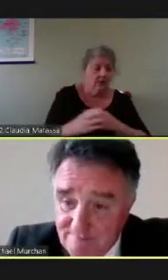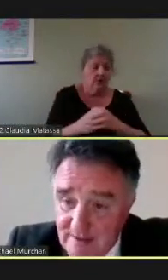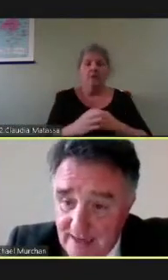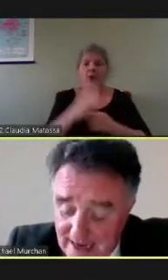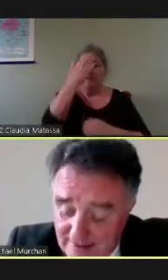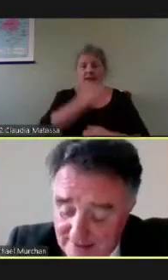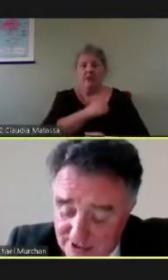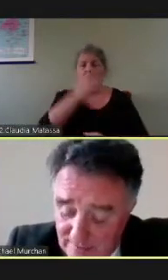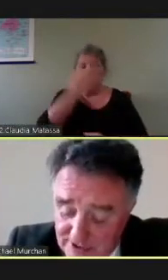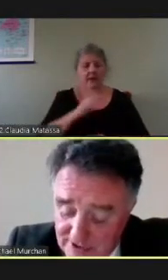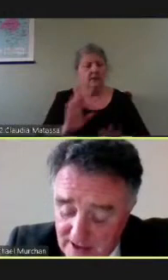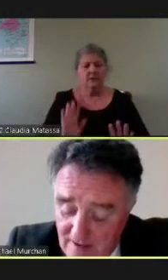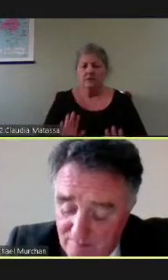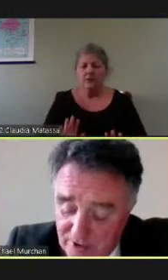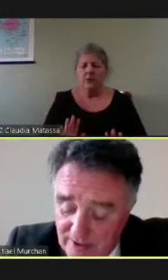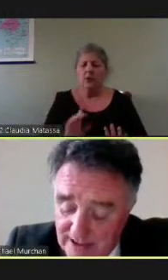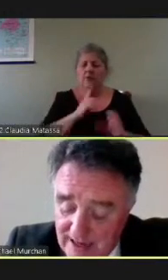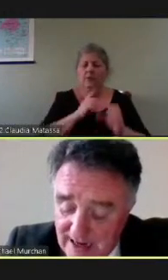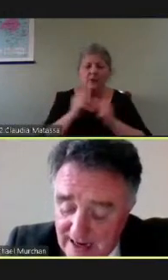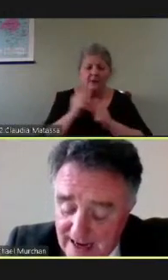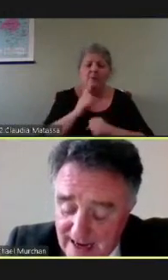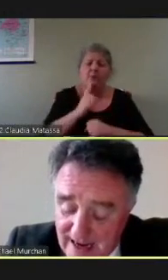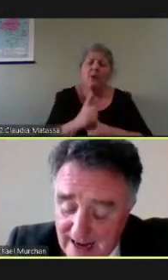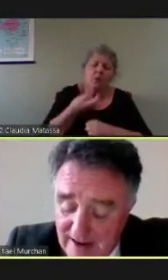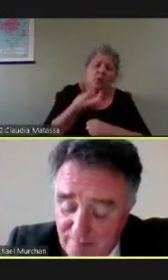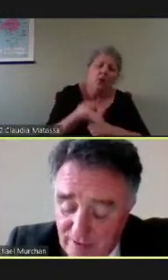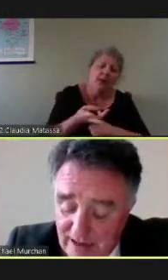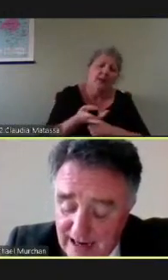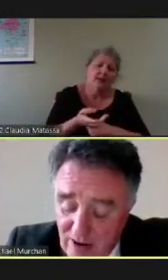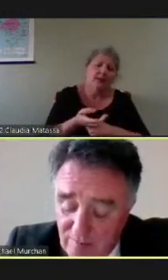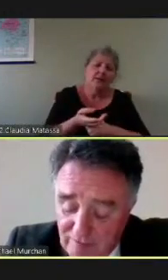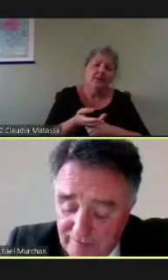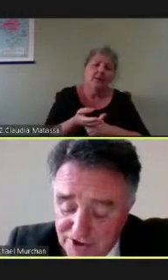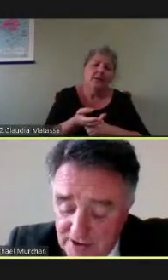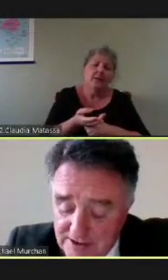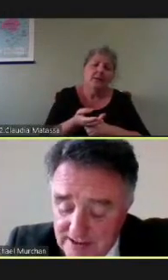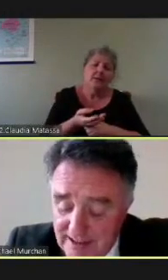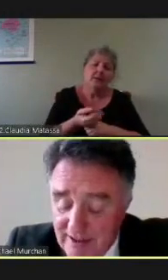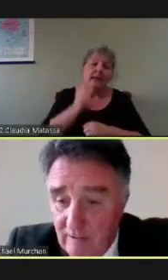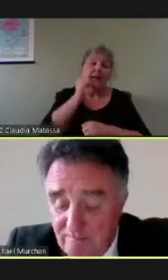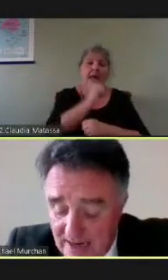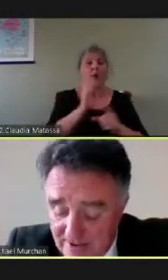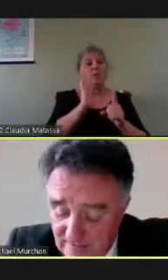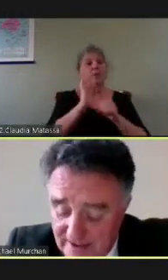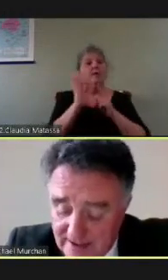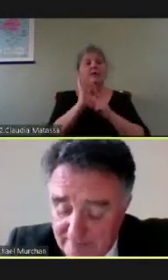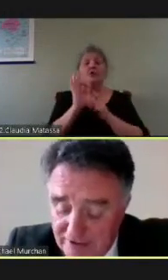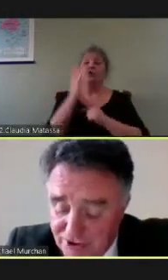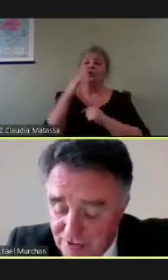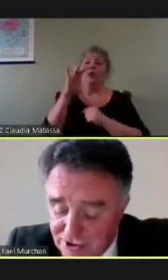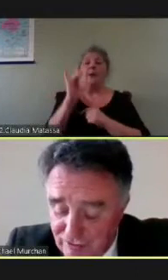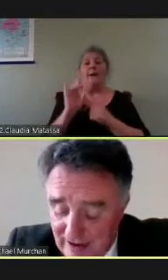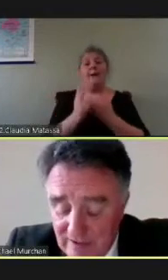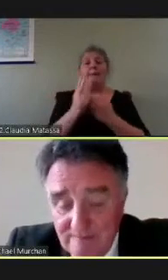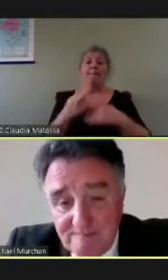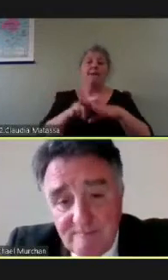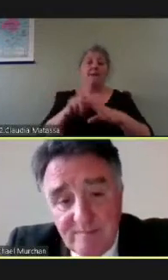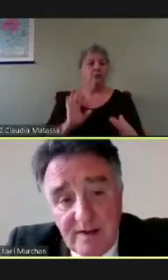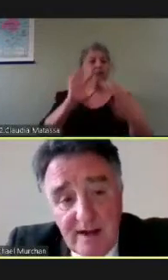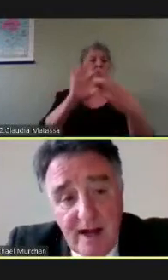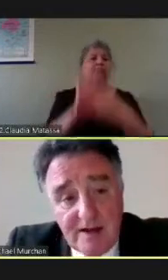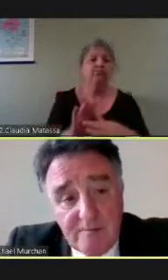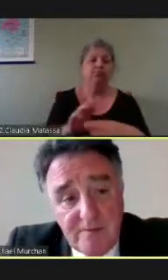face-to-face services, but it will allow professionals to link up better. It can reduce